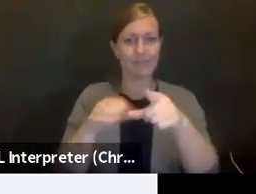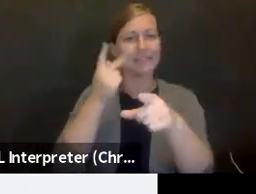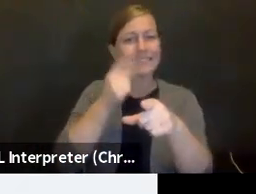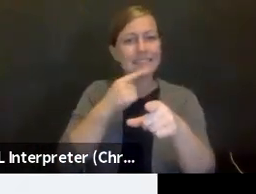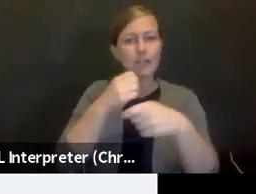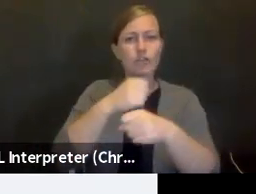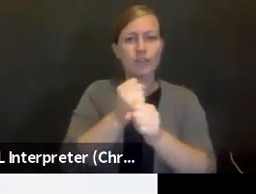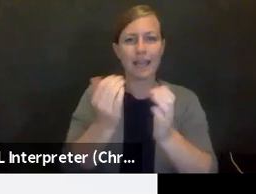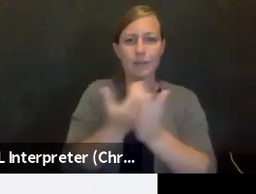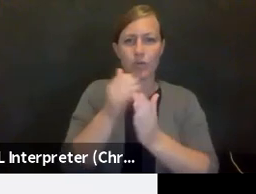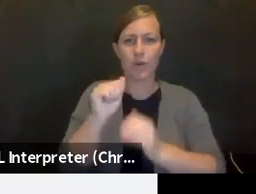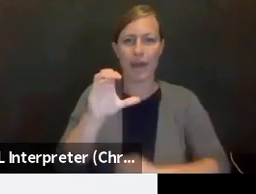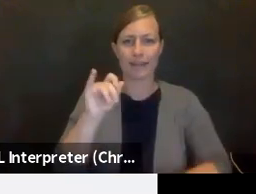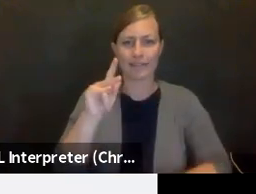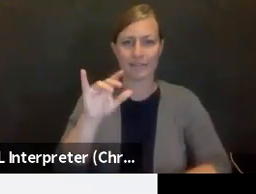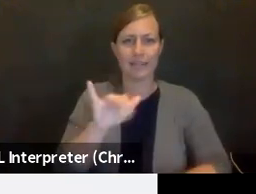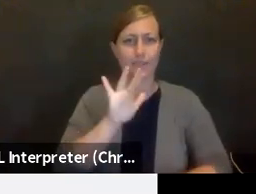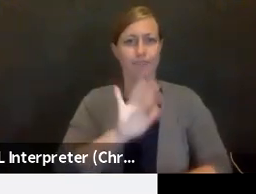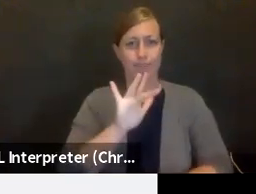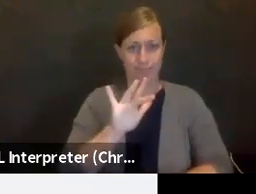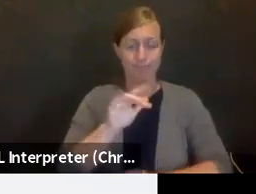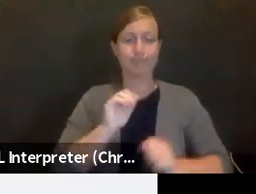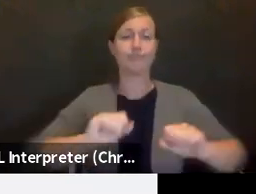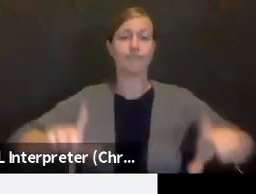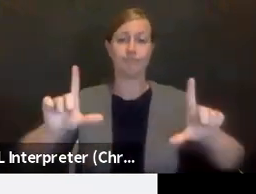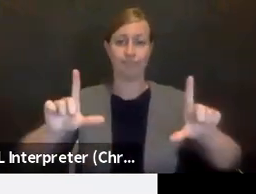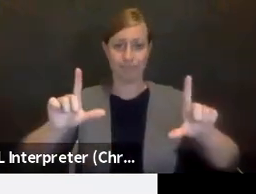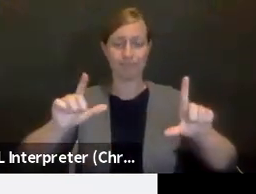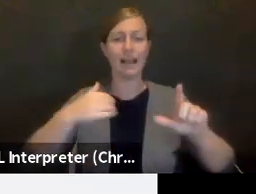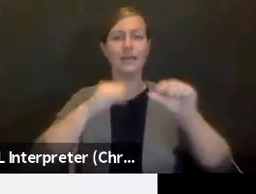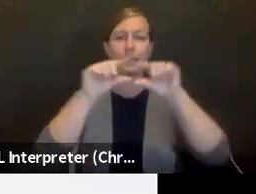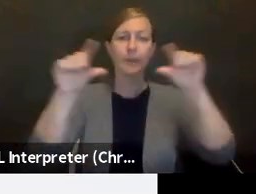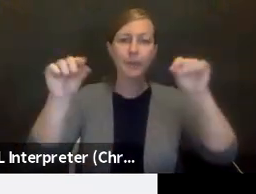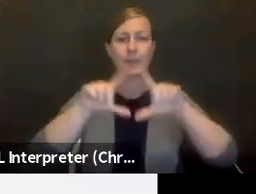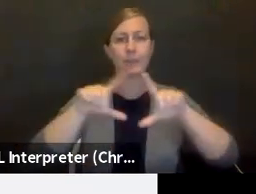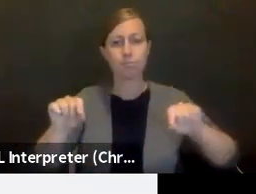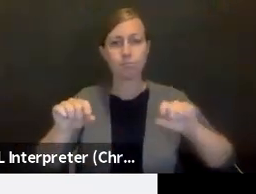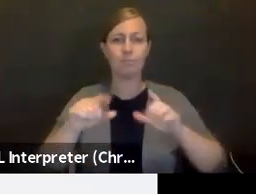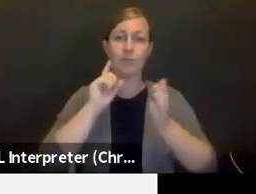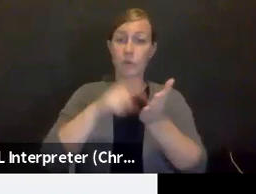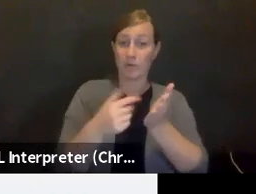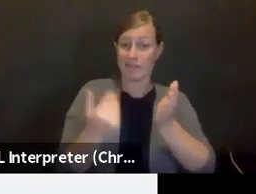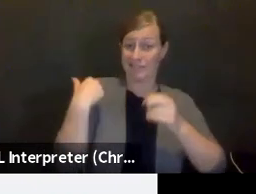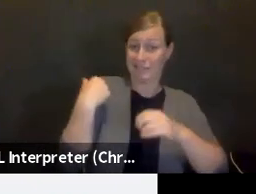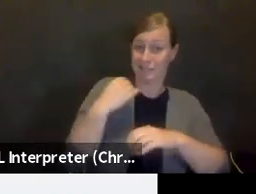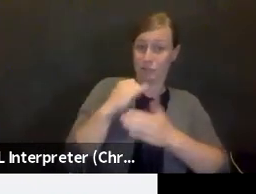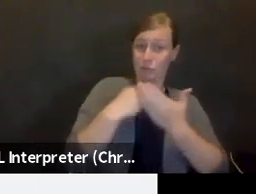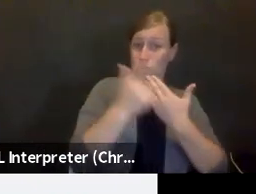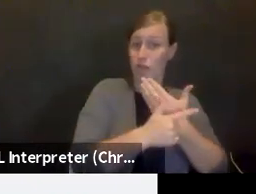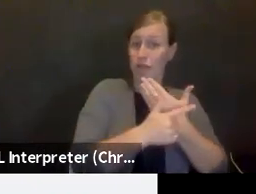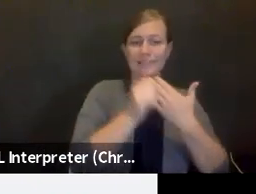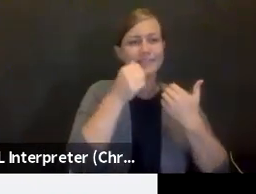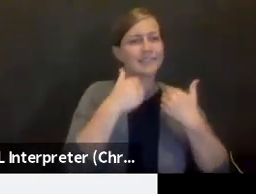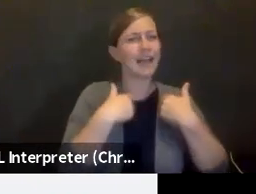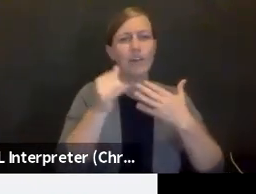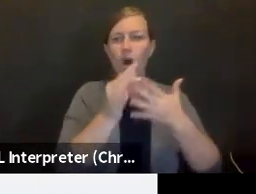Activity, and it starts by giving me prompts. You'll notice in the last section in Journal, we didn't have these options.